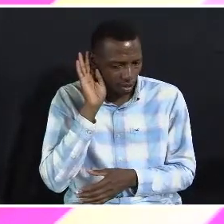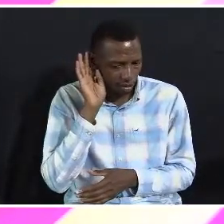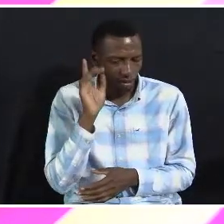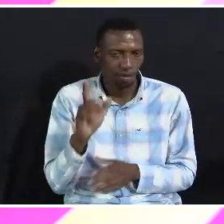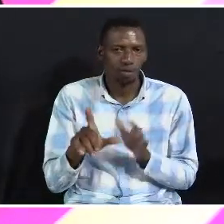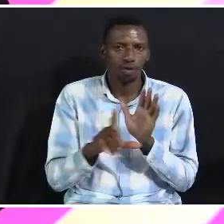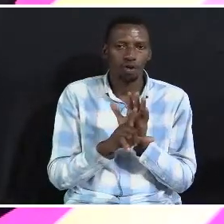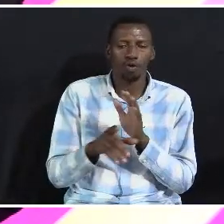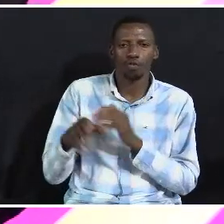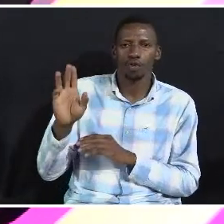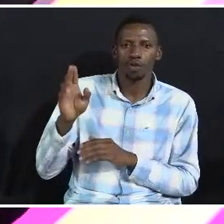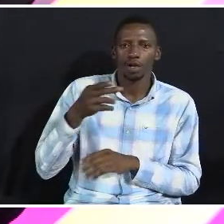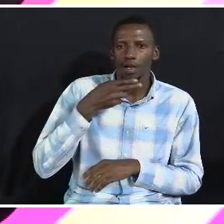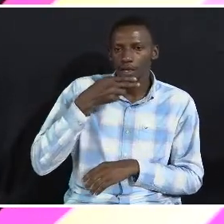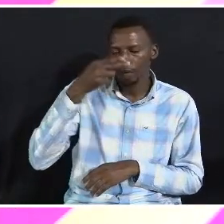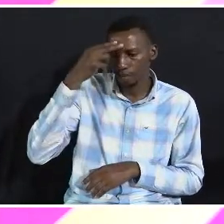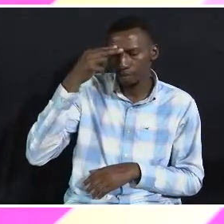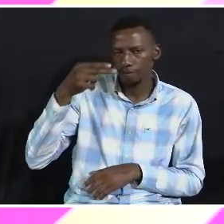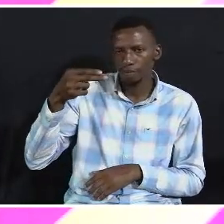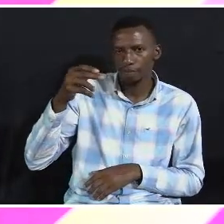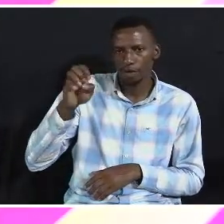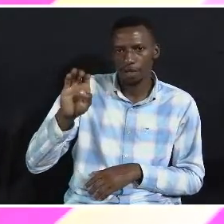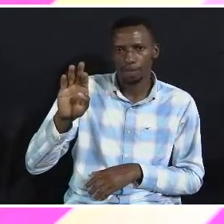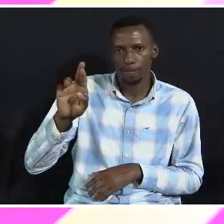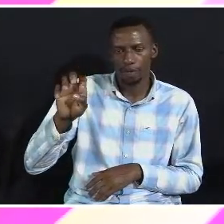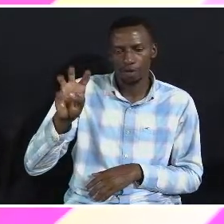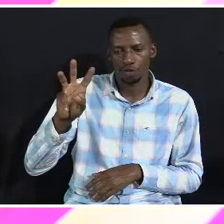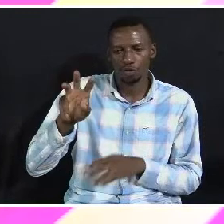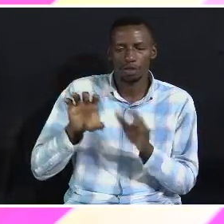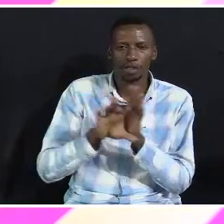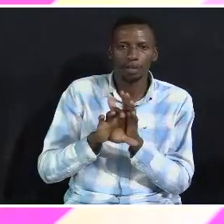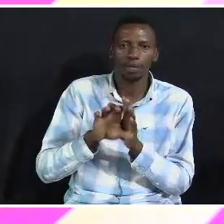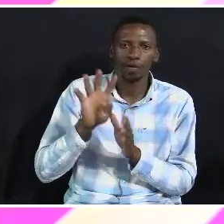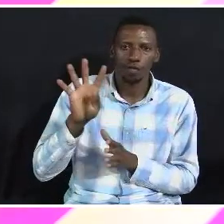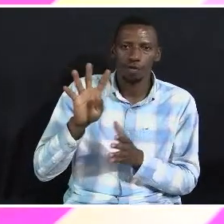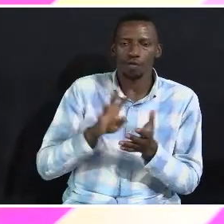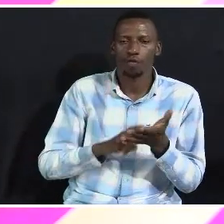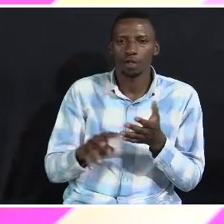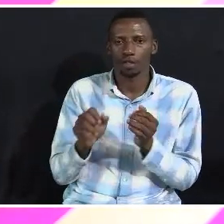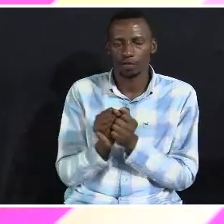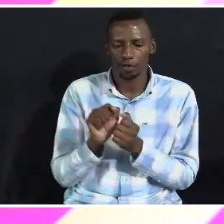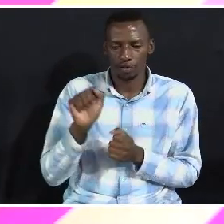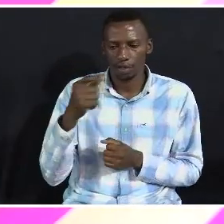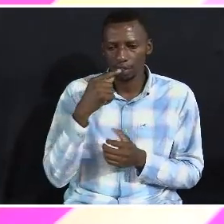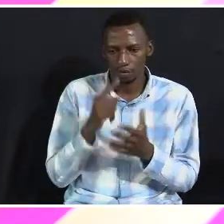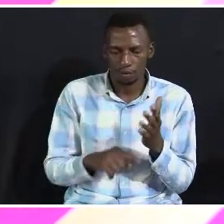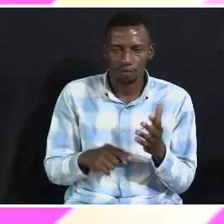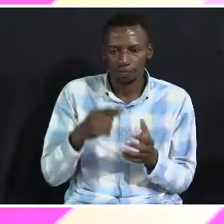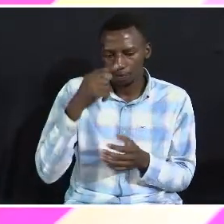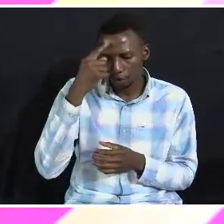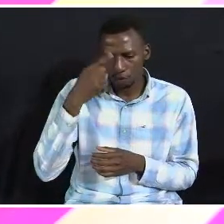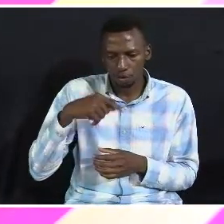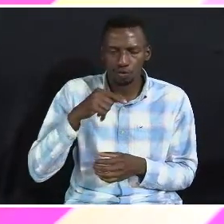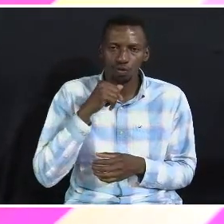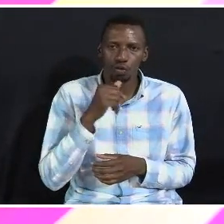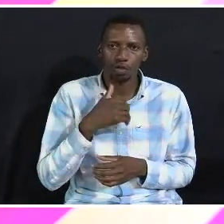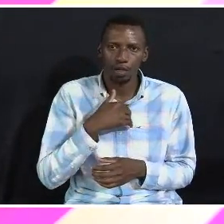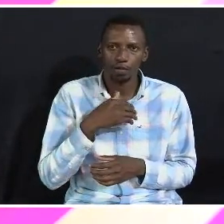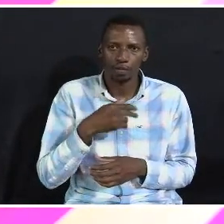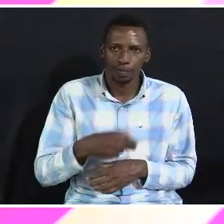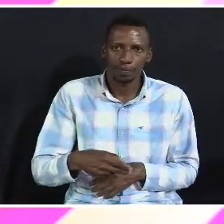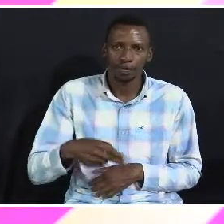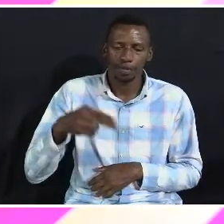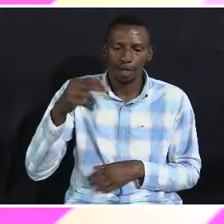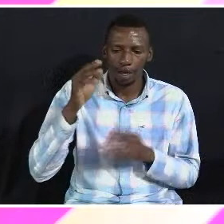Hebrews chapter 4, verse 15, the Bible says, for we do not have a high priest who